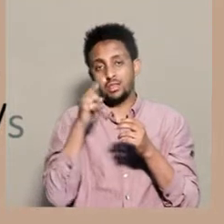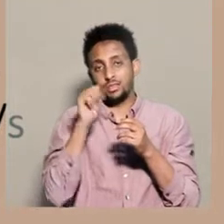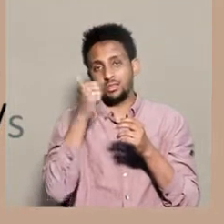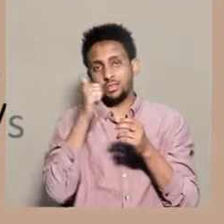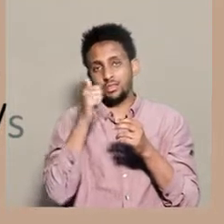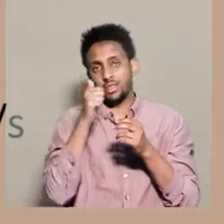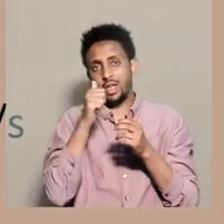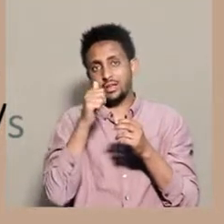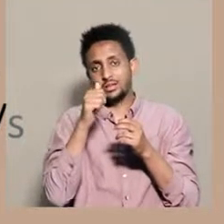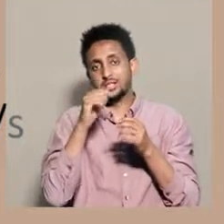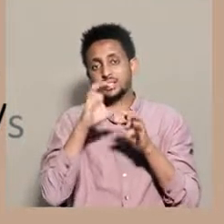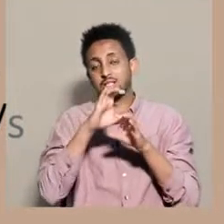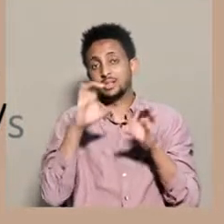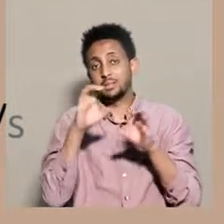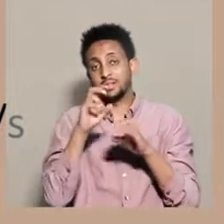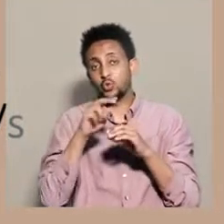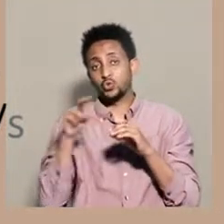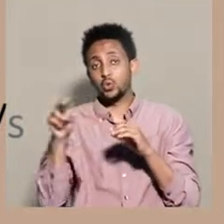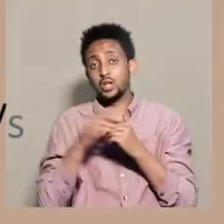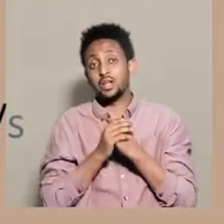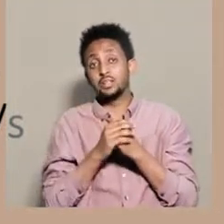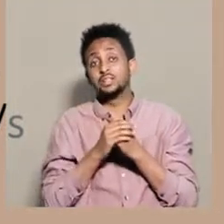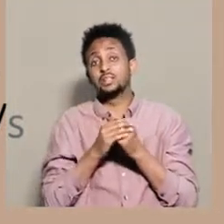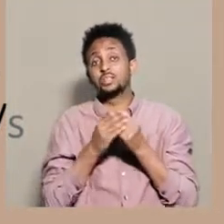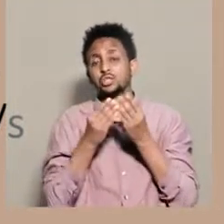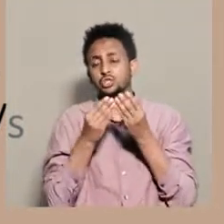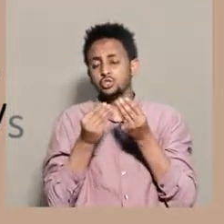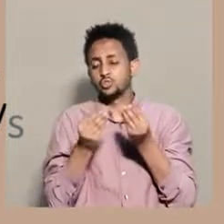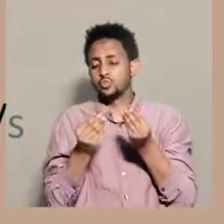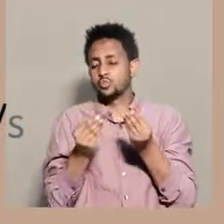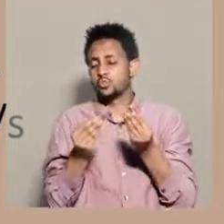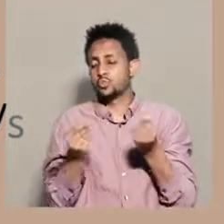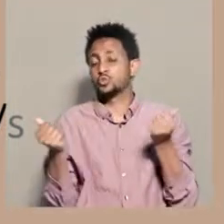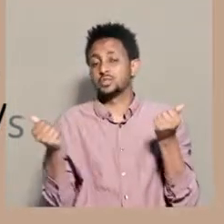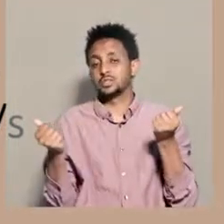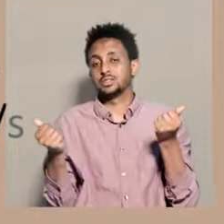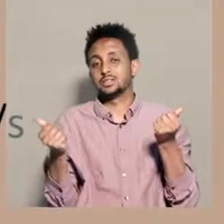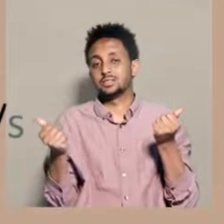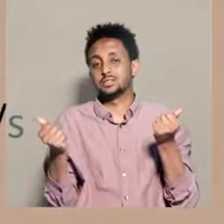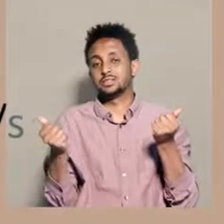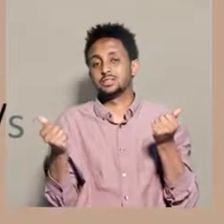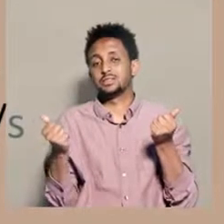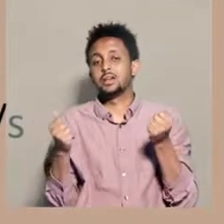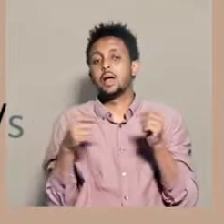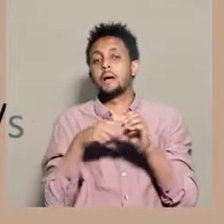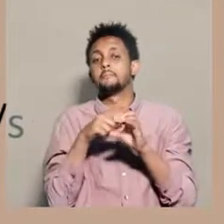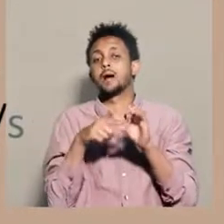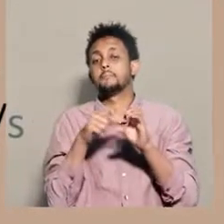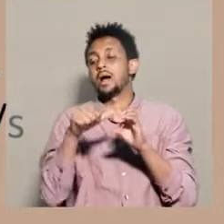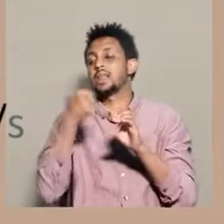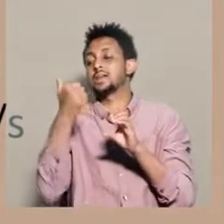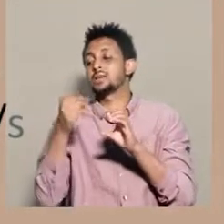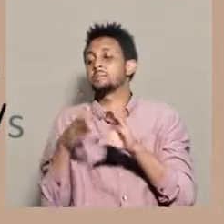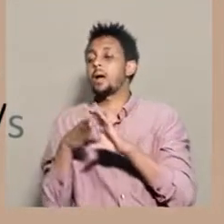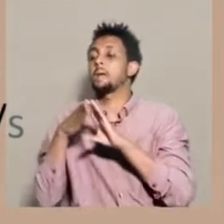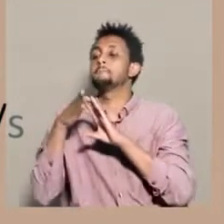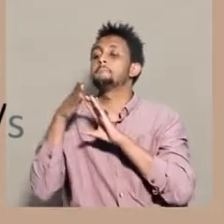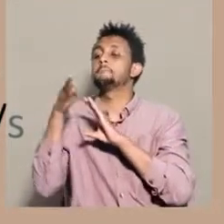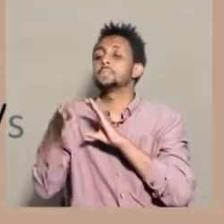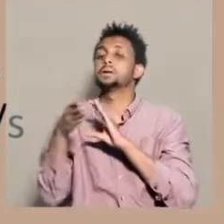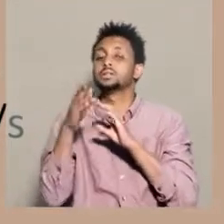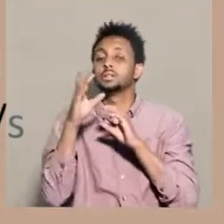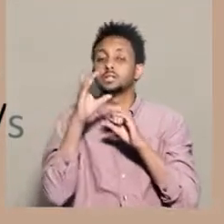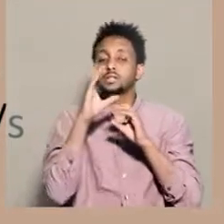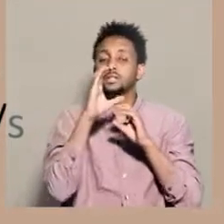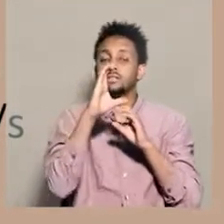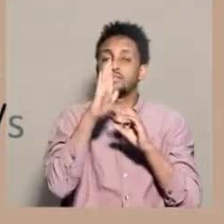centimeter in diameter, has a smooth reduction to a pipe, to another pipe which is 5 centimeter in